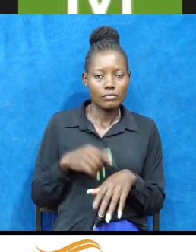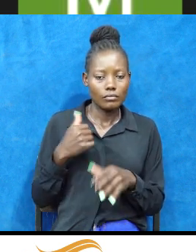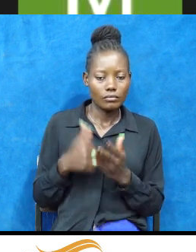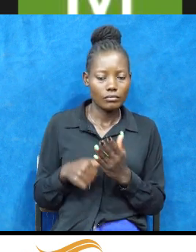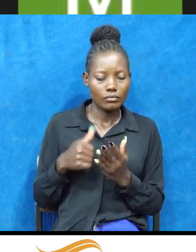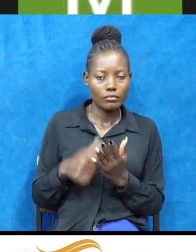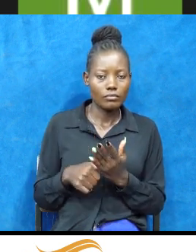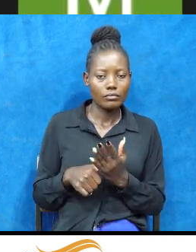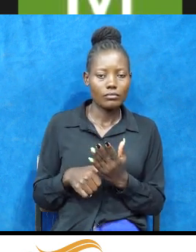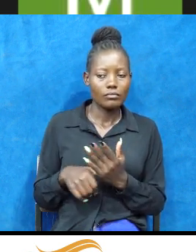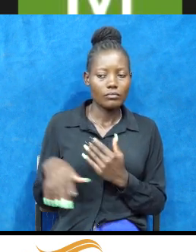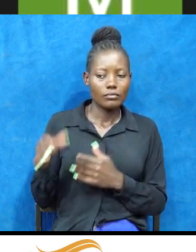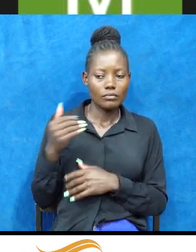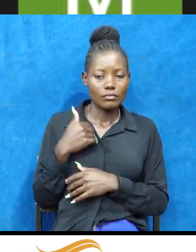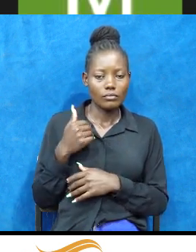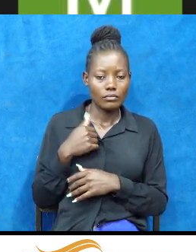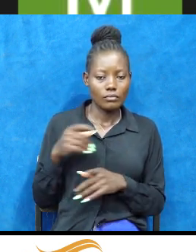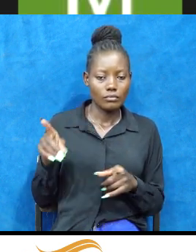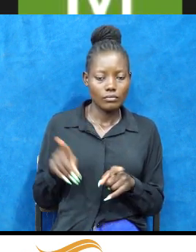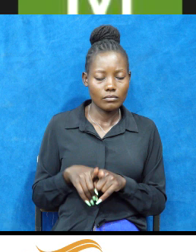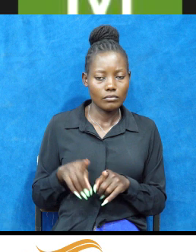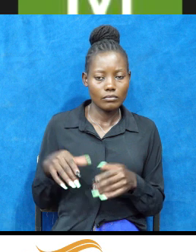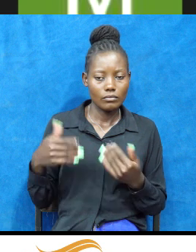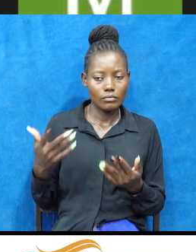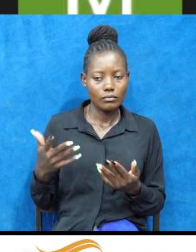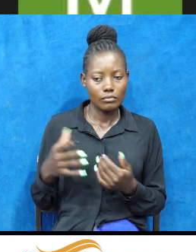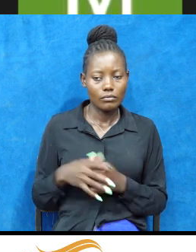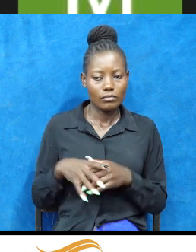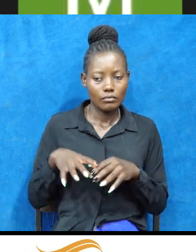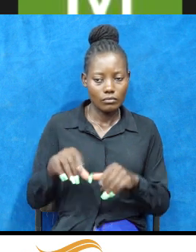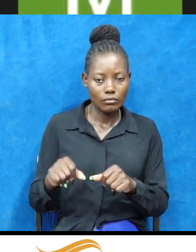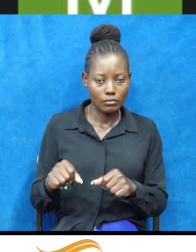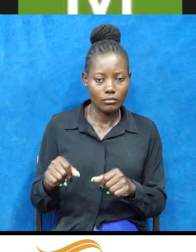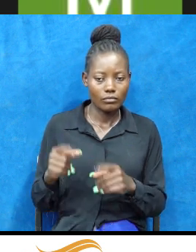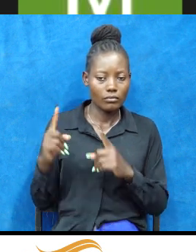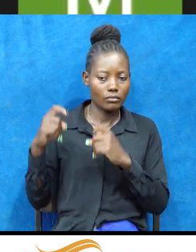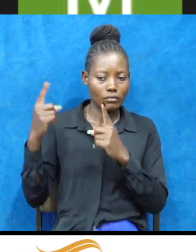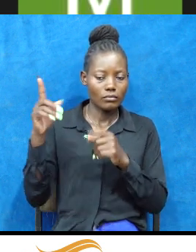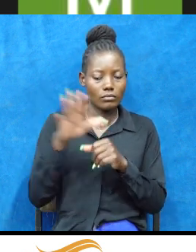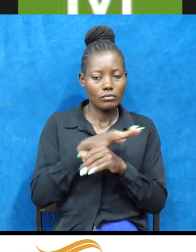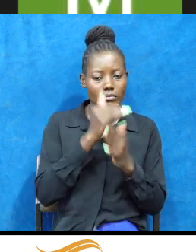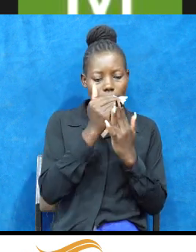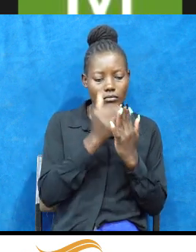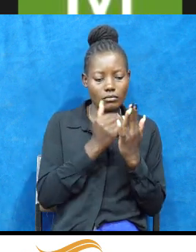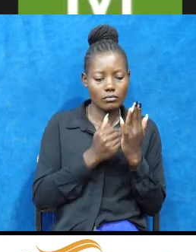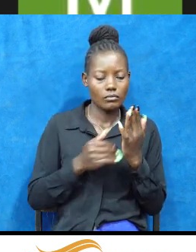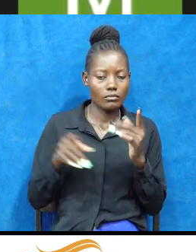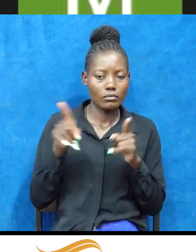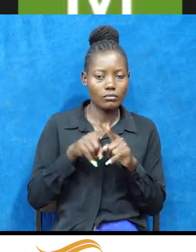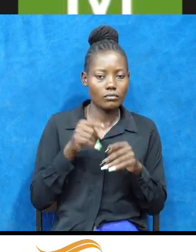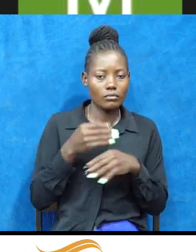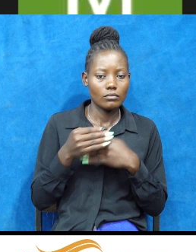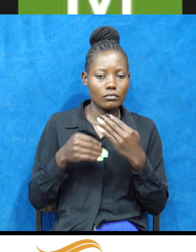a program that allows for recovery, adaptation, and all those things that make a successful program, and your ability to